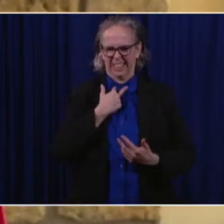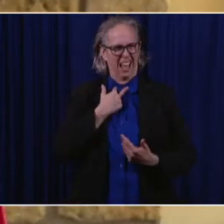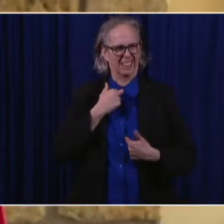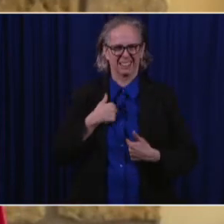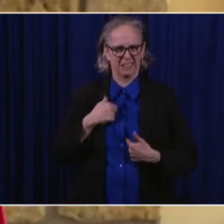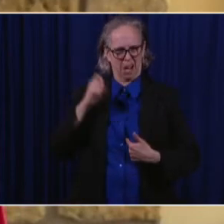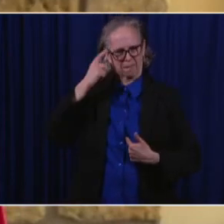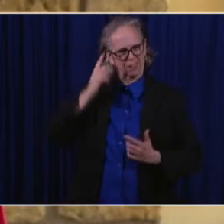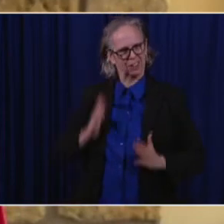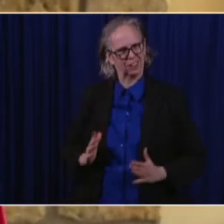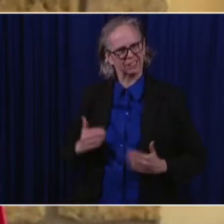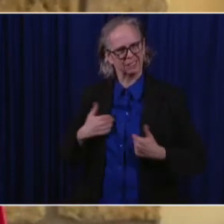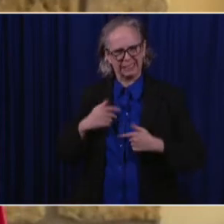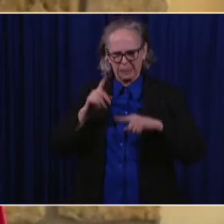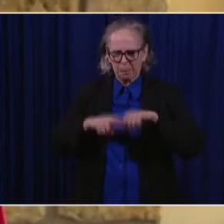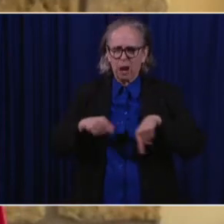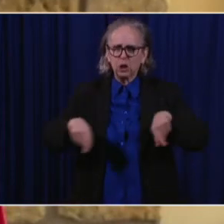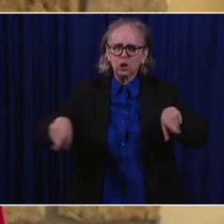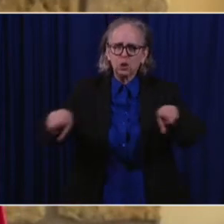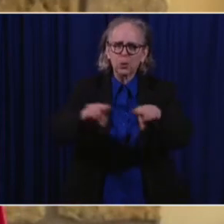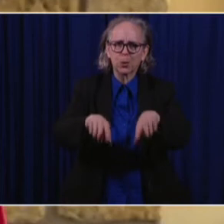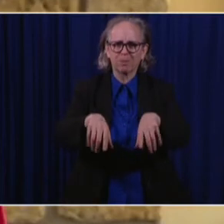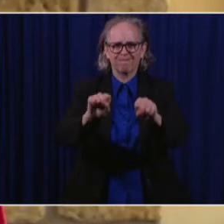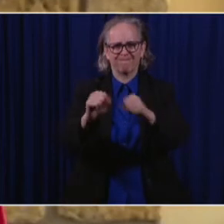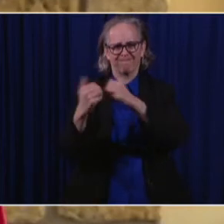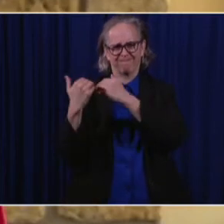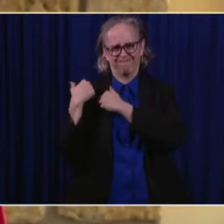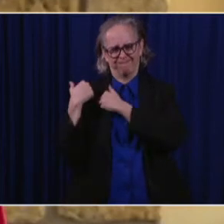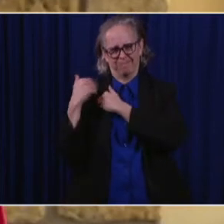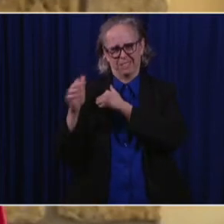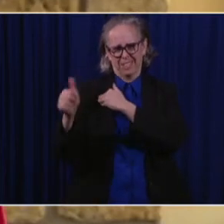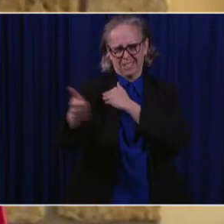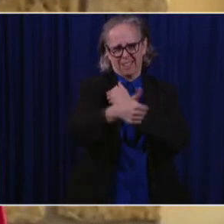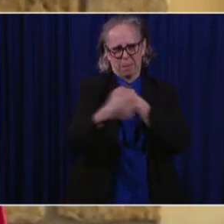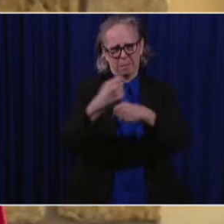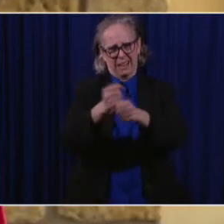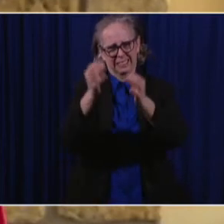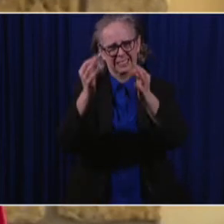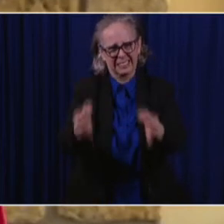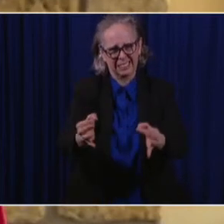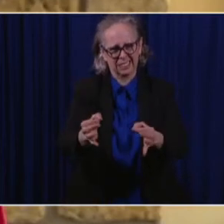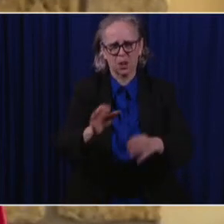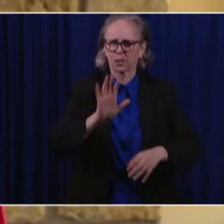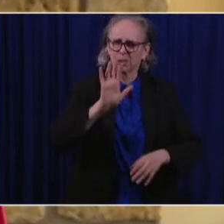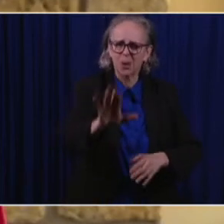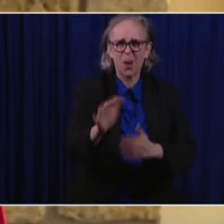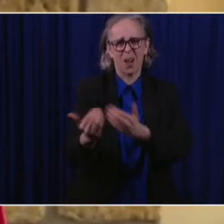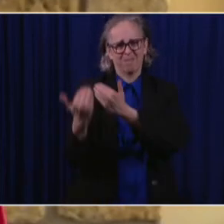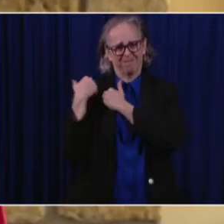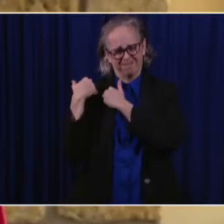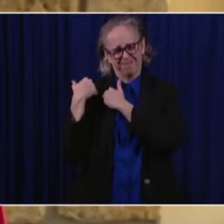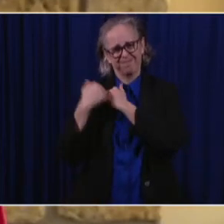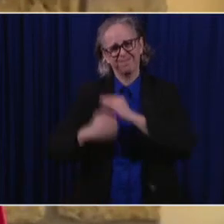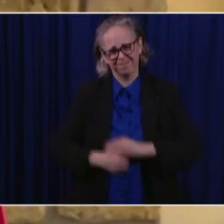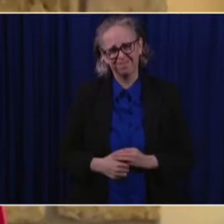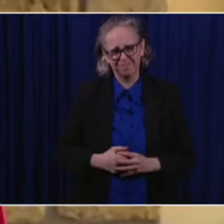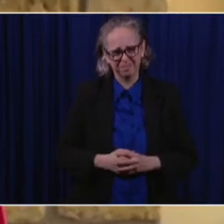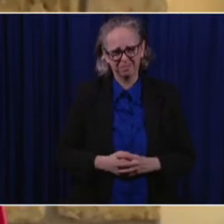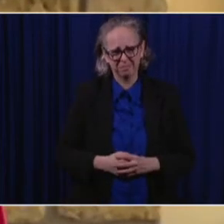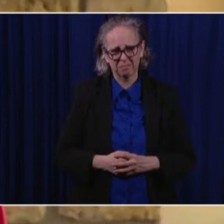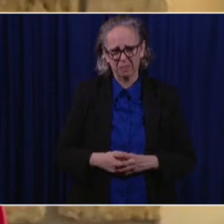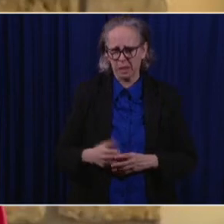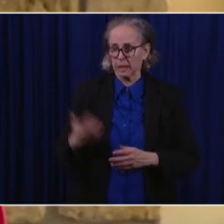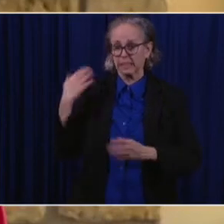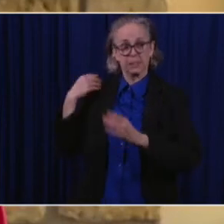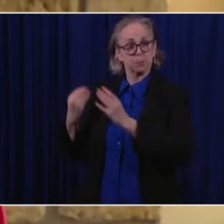individual responsibility in Ohioans to grab hold of this. And look, Ohioans did well in the spring. We